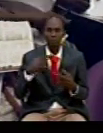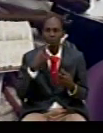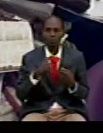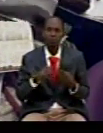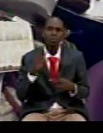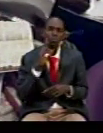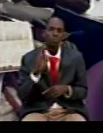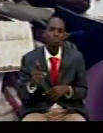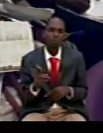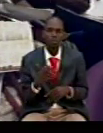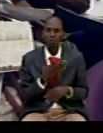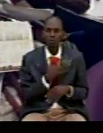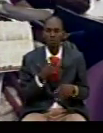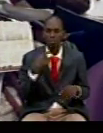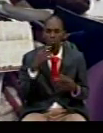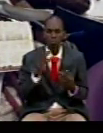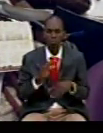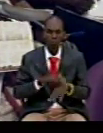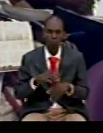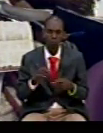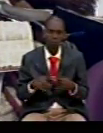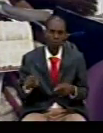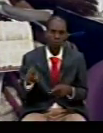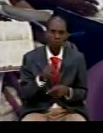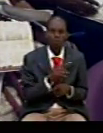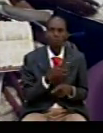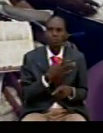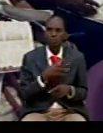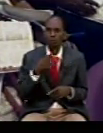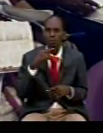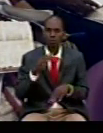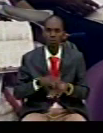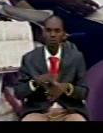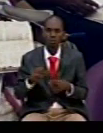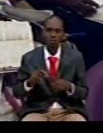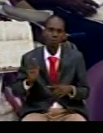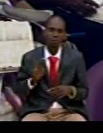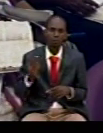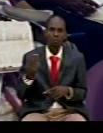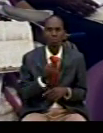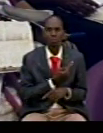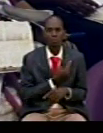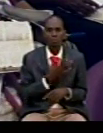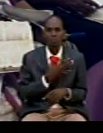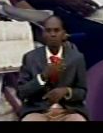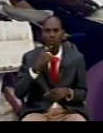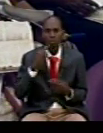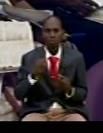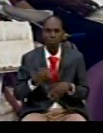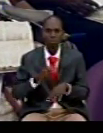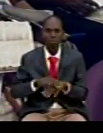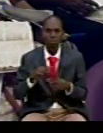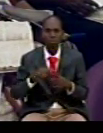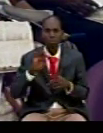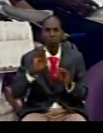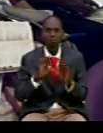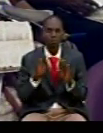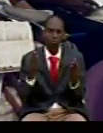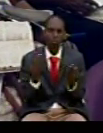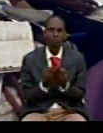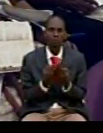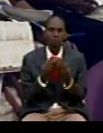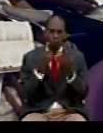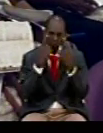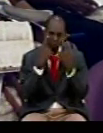and says unto you, and says unto us, and says unto your family,